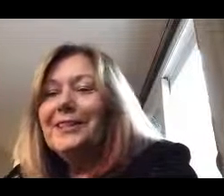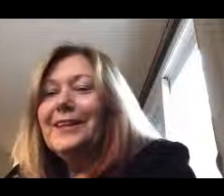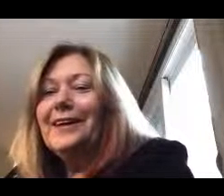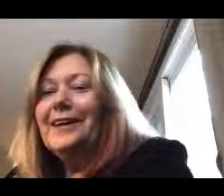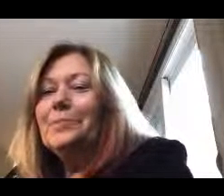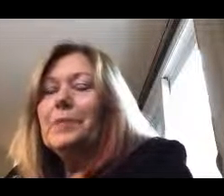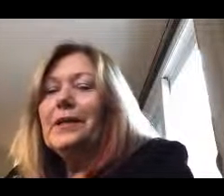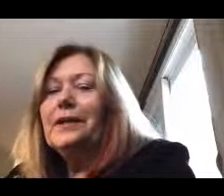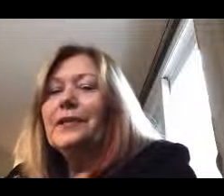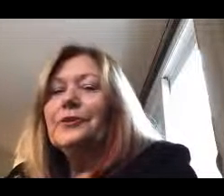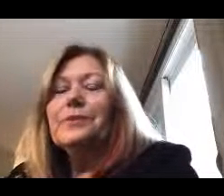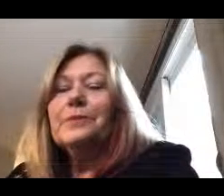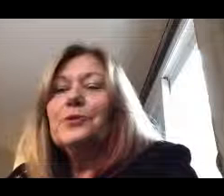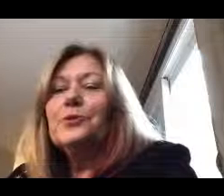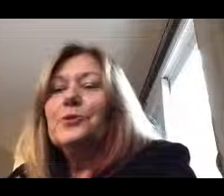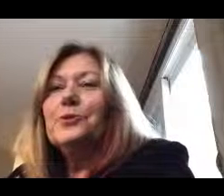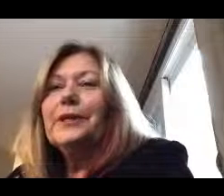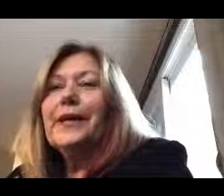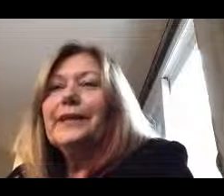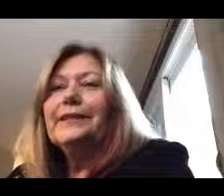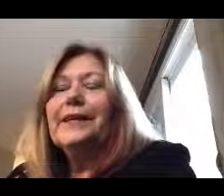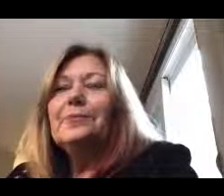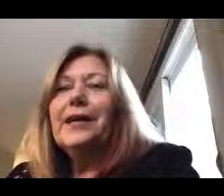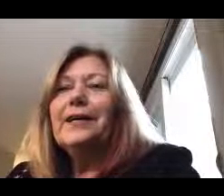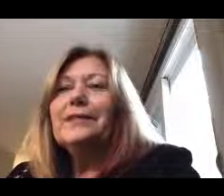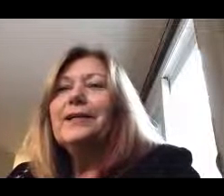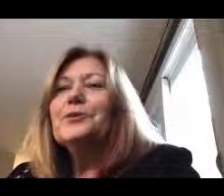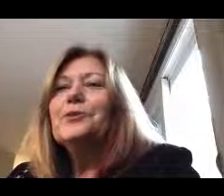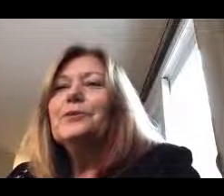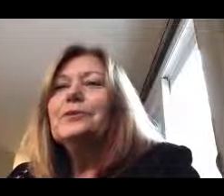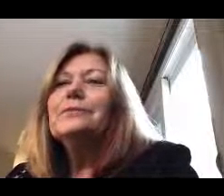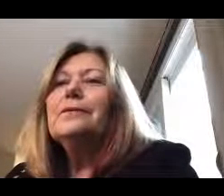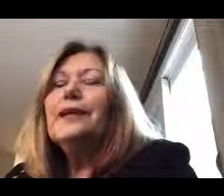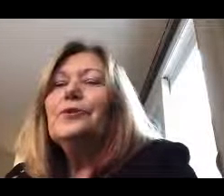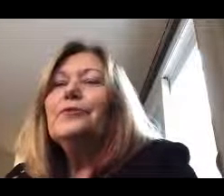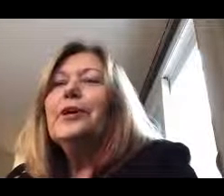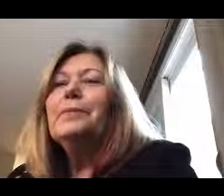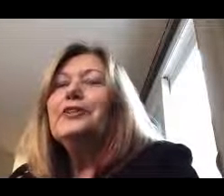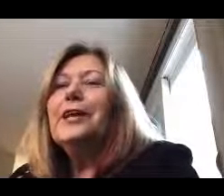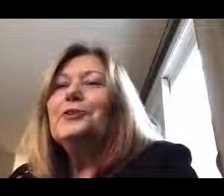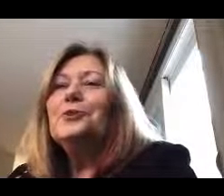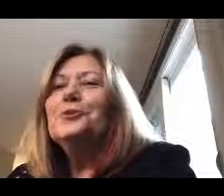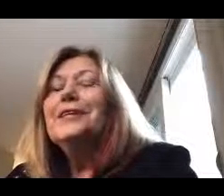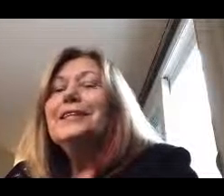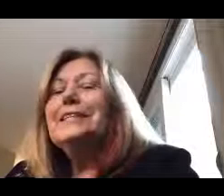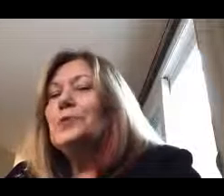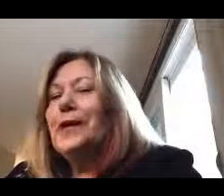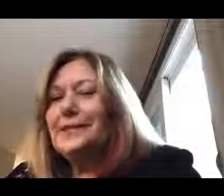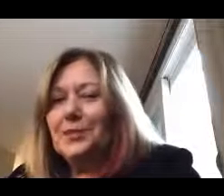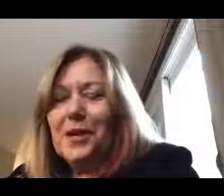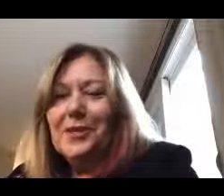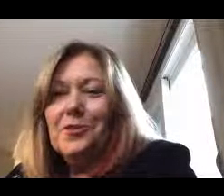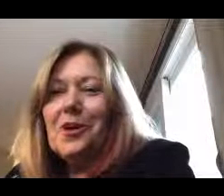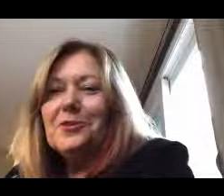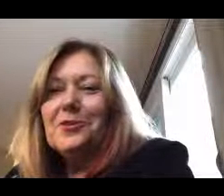school. Spent a lot of years in middle school. And when I got to high school, thank you very much. And to you, Dina Weiss,